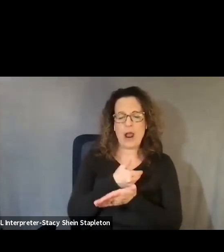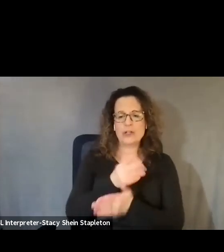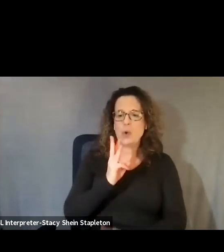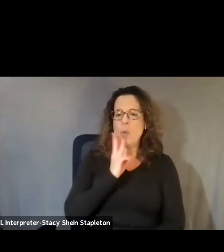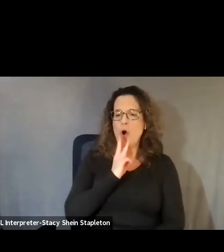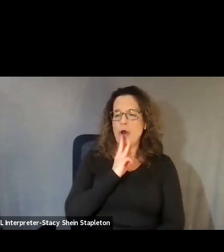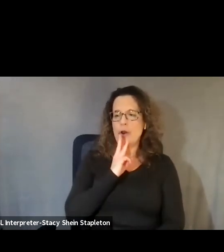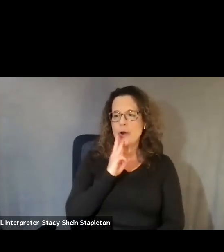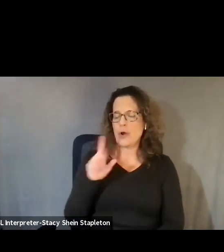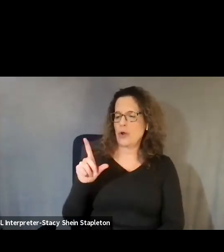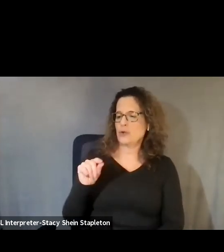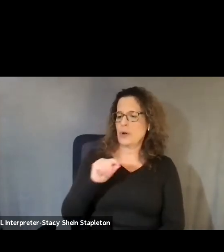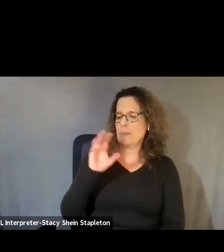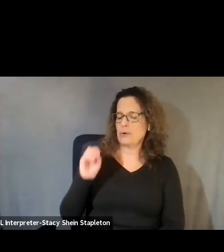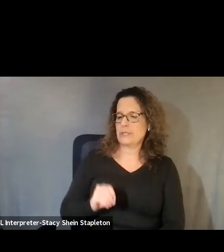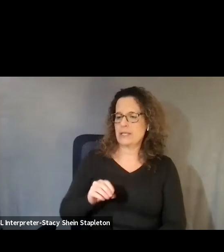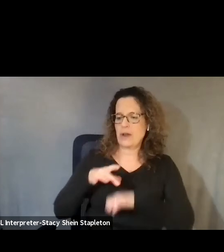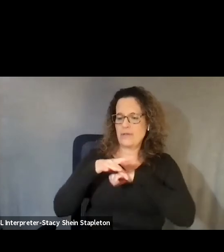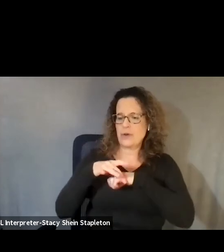of the Earth's fresh surface water supply,